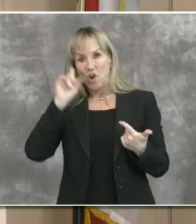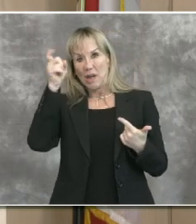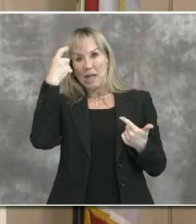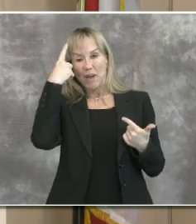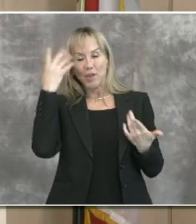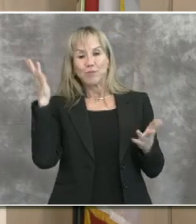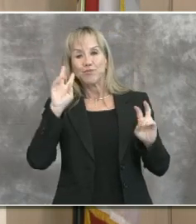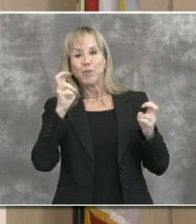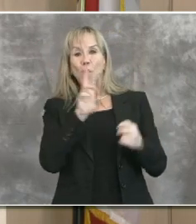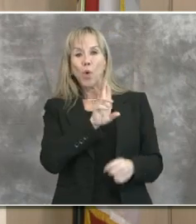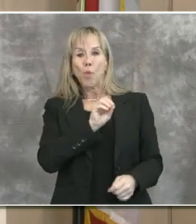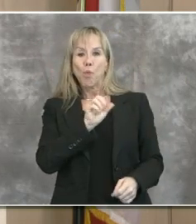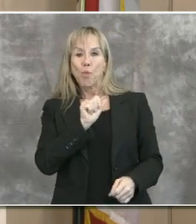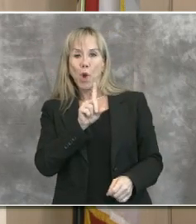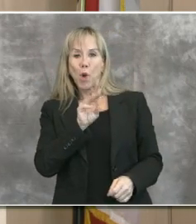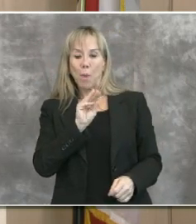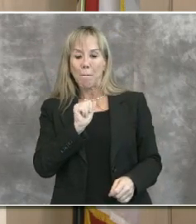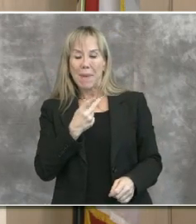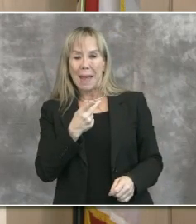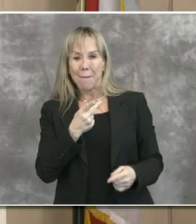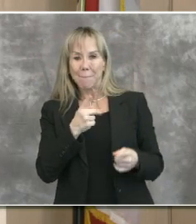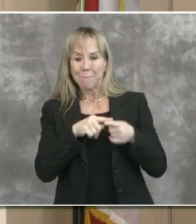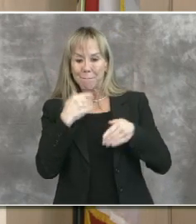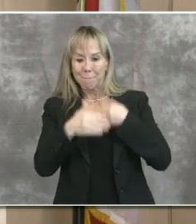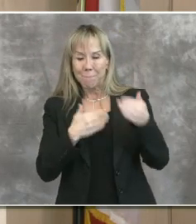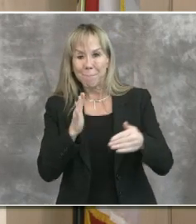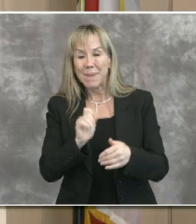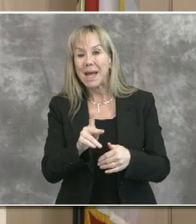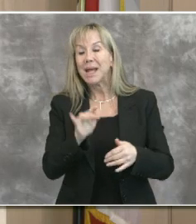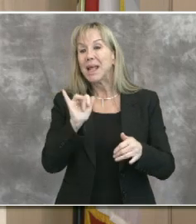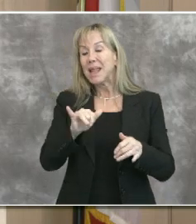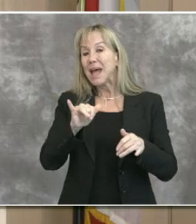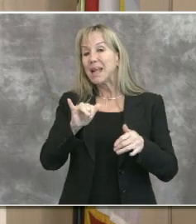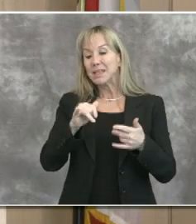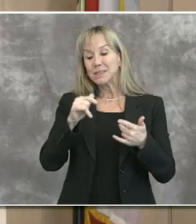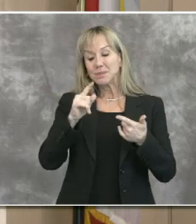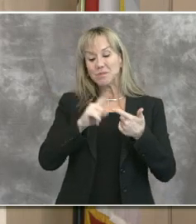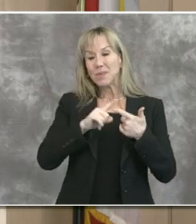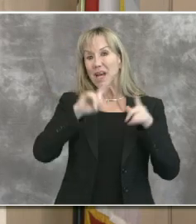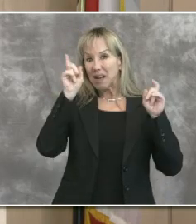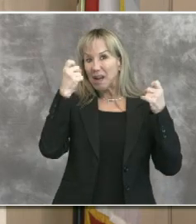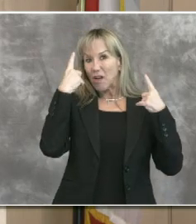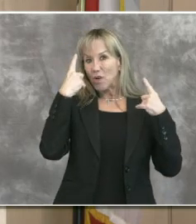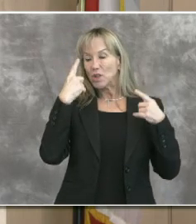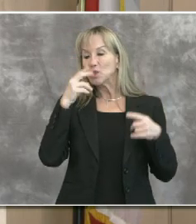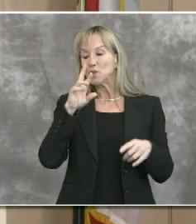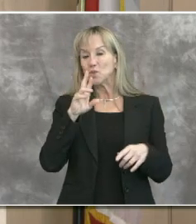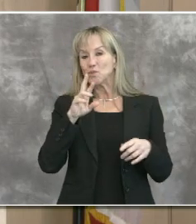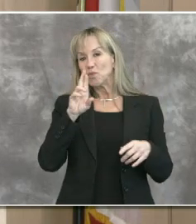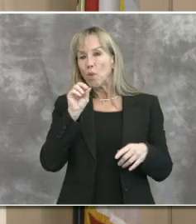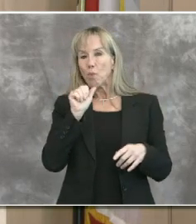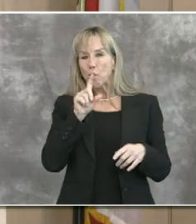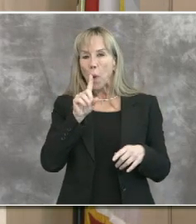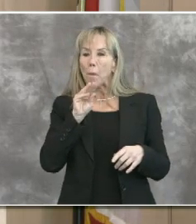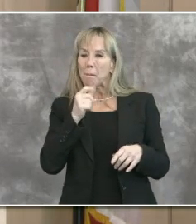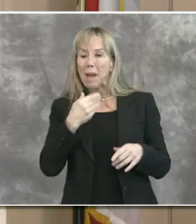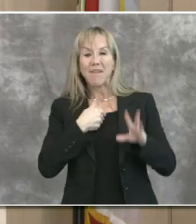stay-at-home orders were reviewed. The governor's roadmap includes 6 indicators, and we